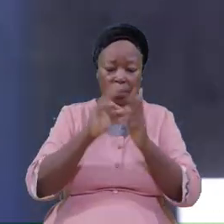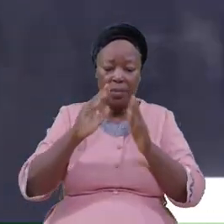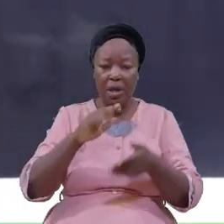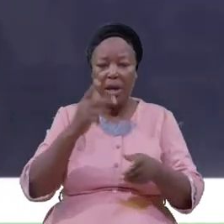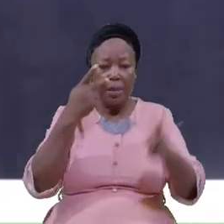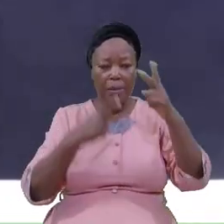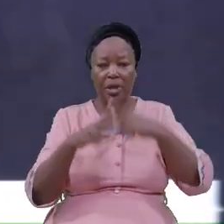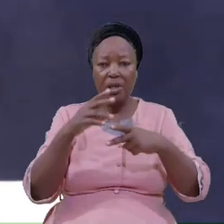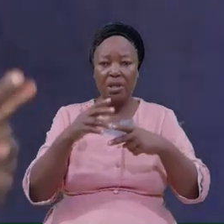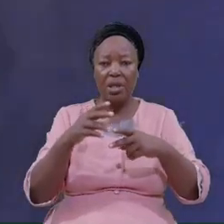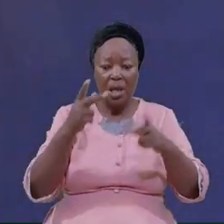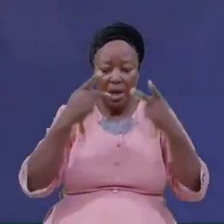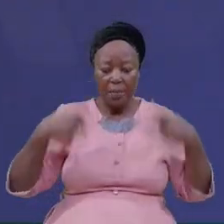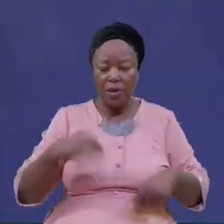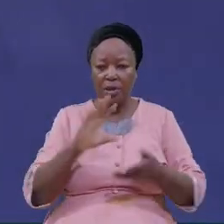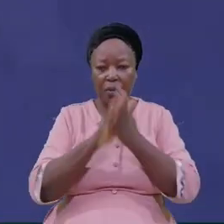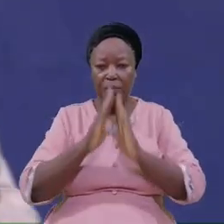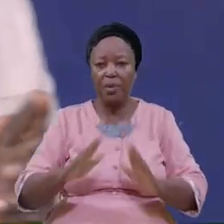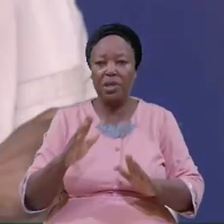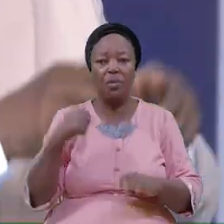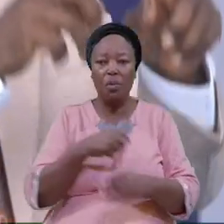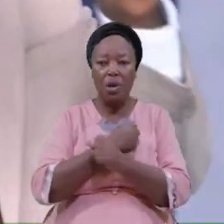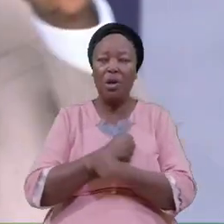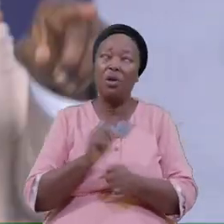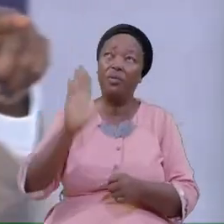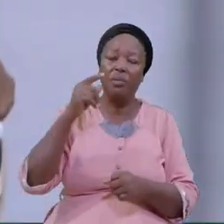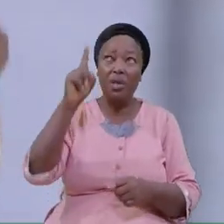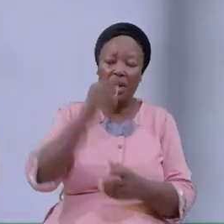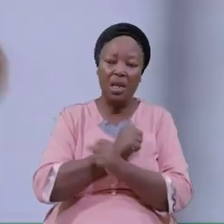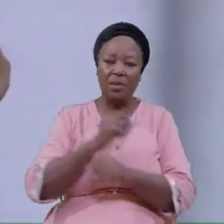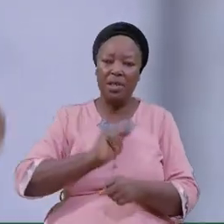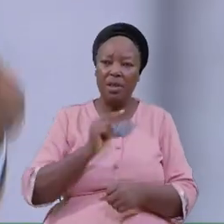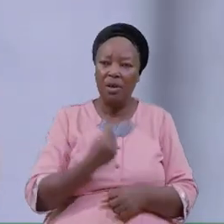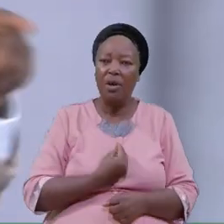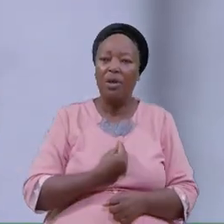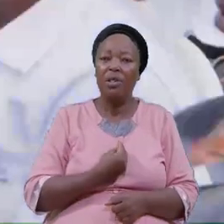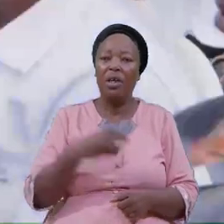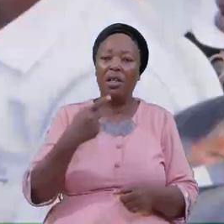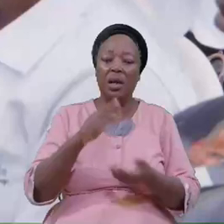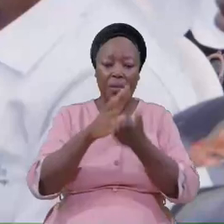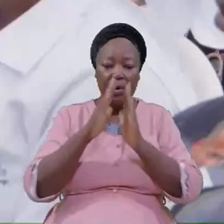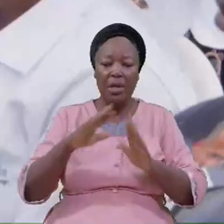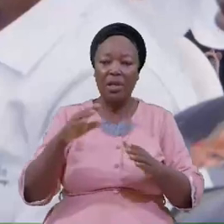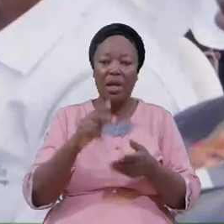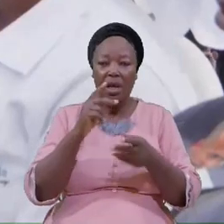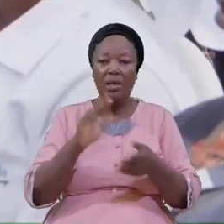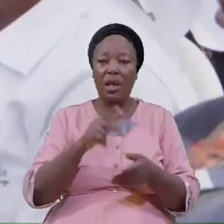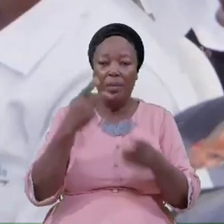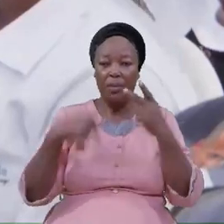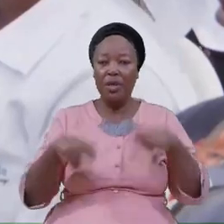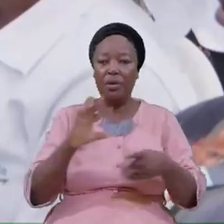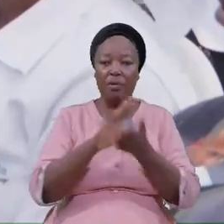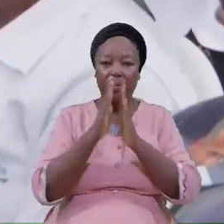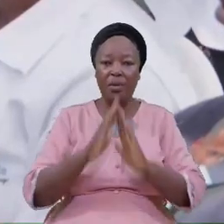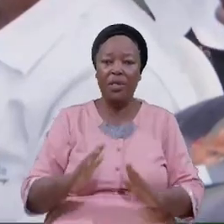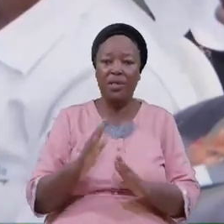the Prince of Peace. He lives in us, the Prince of Peace. Et donc c'est là le test même pour